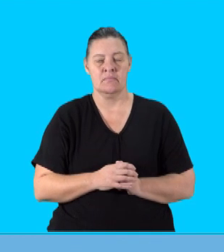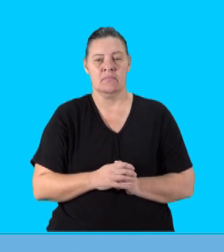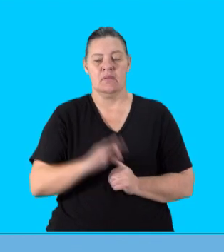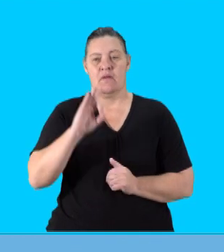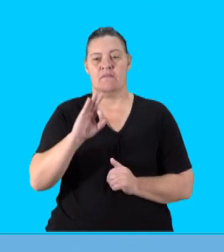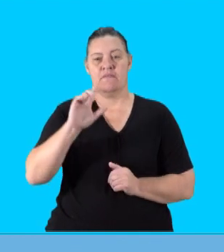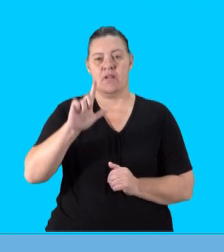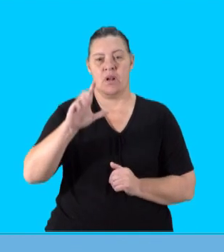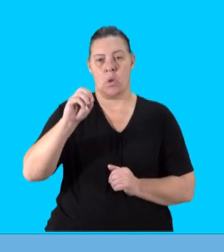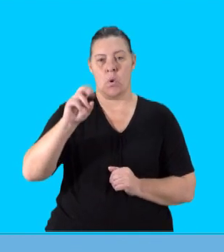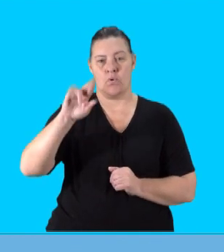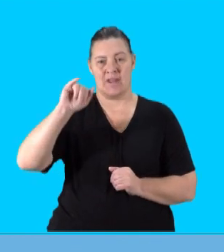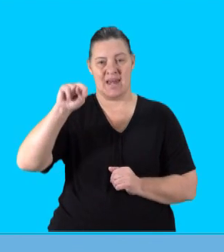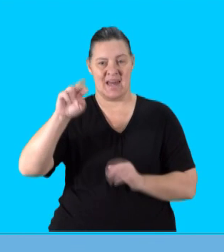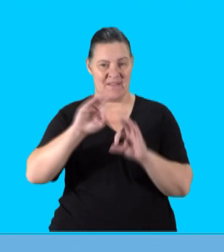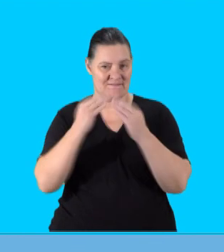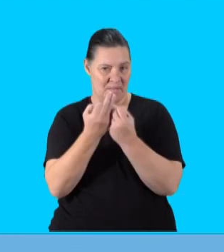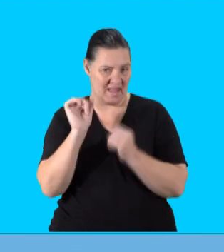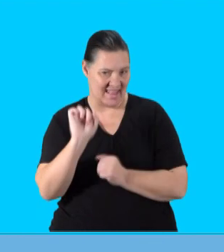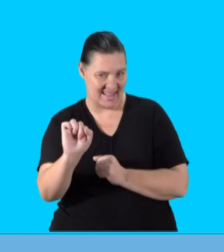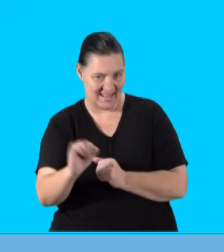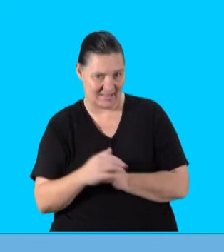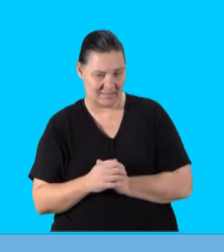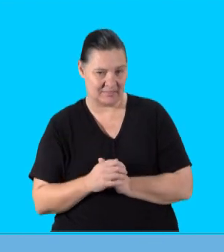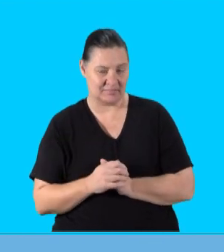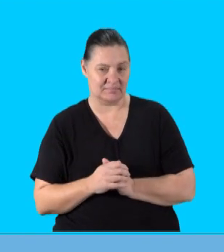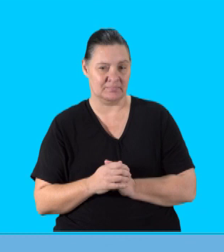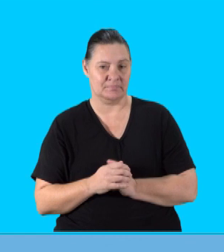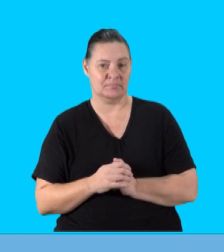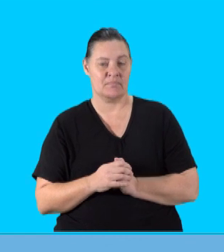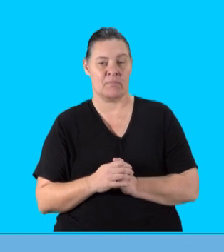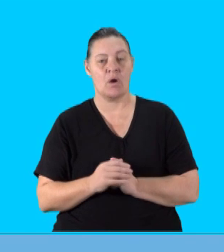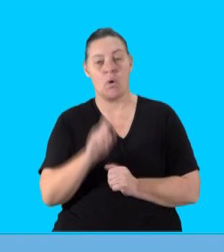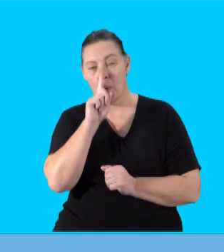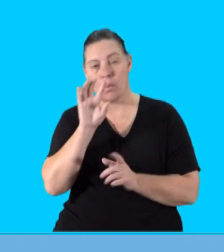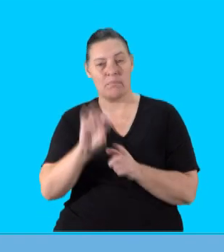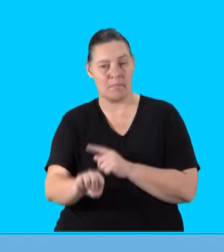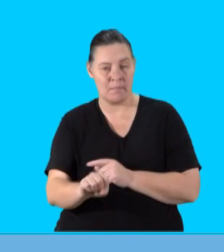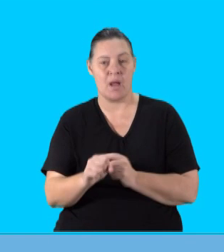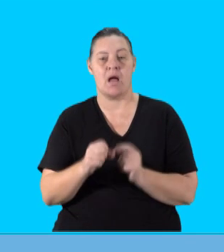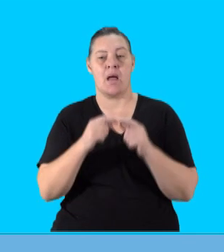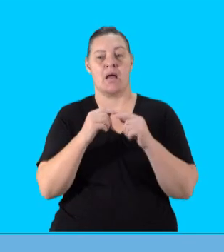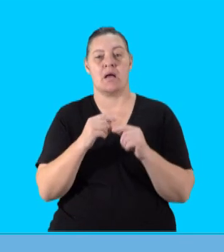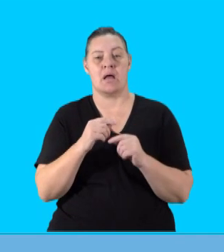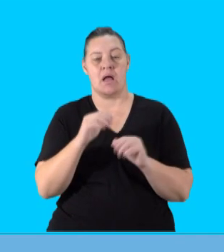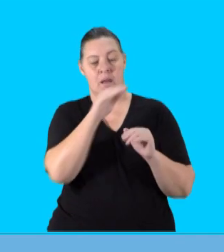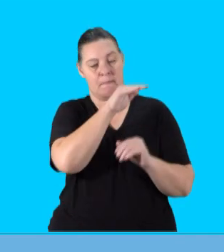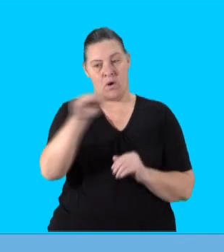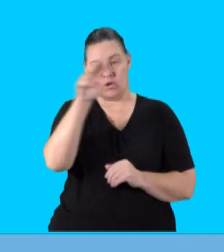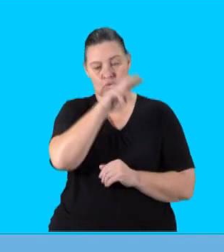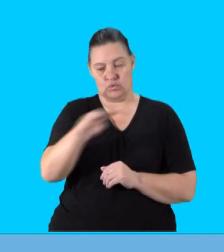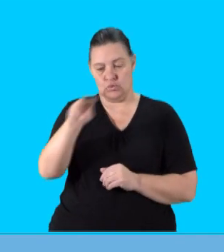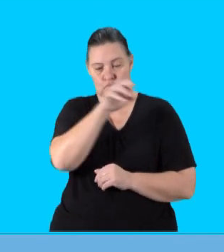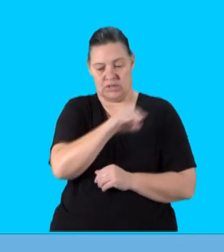the fluorine family, because the first element there in that group is fluorine. And you go to period 5. So if